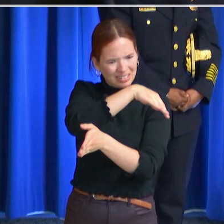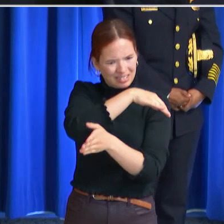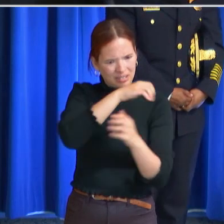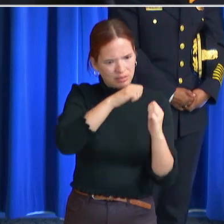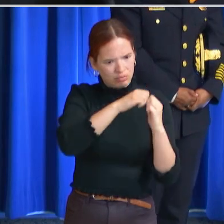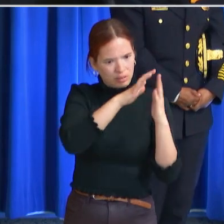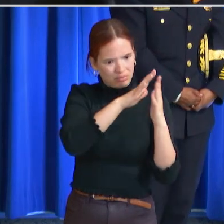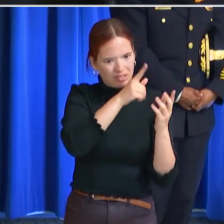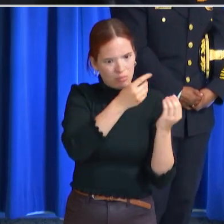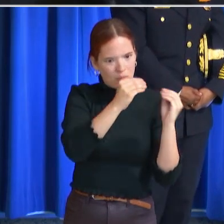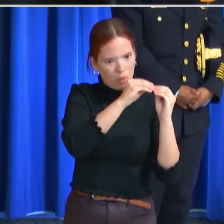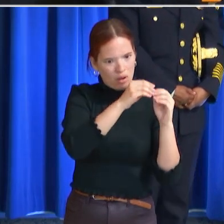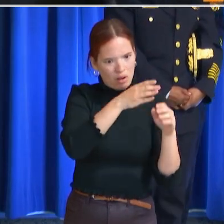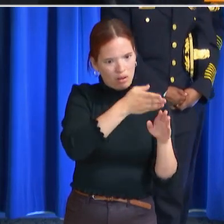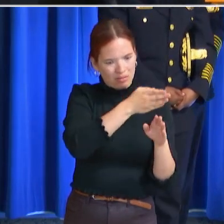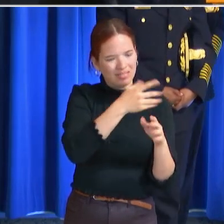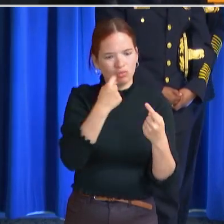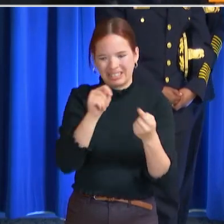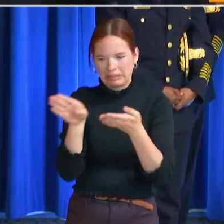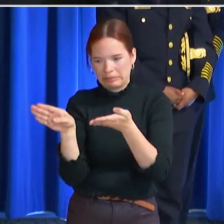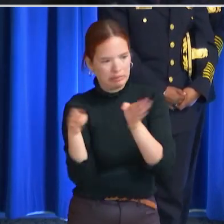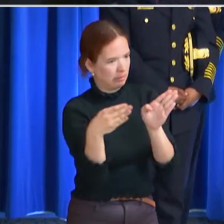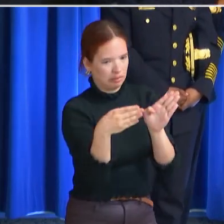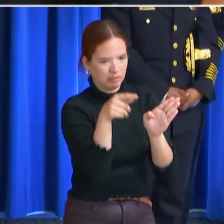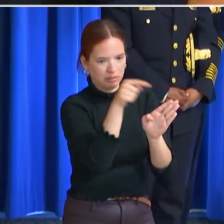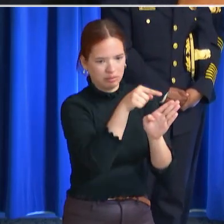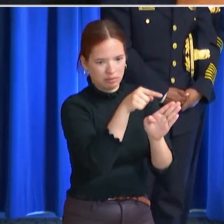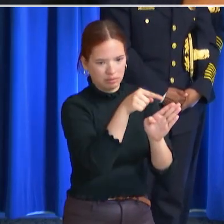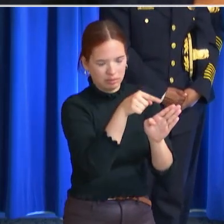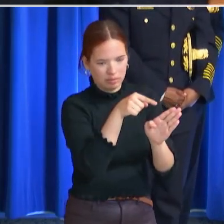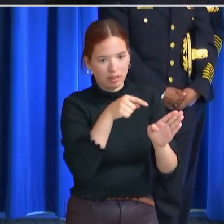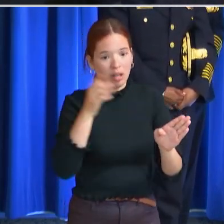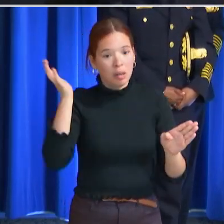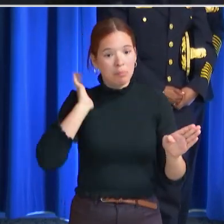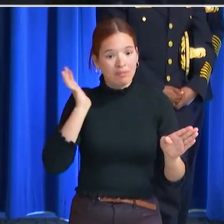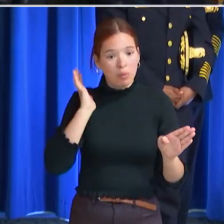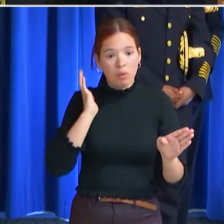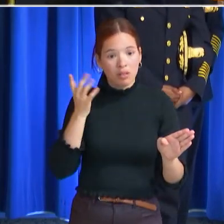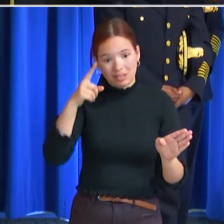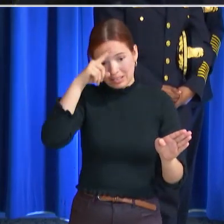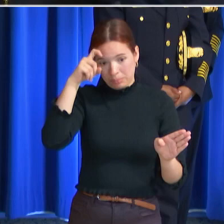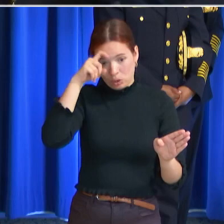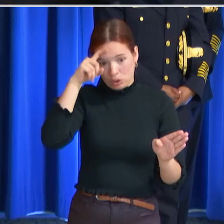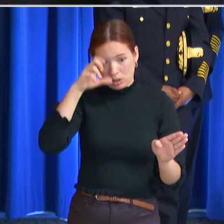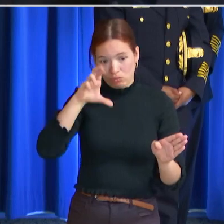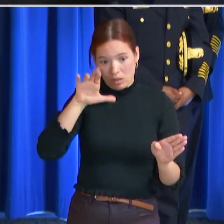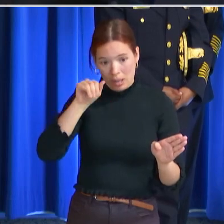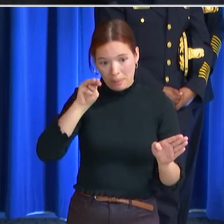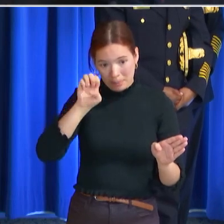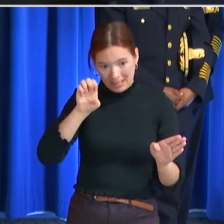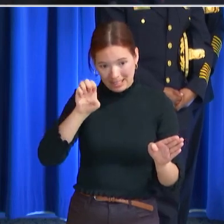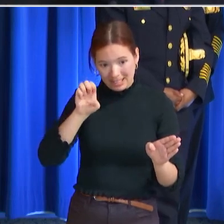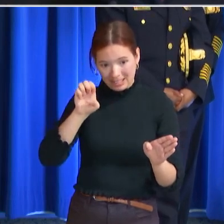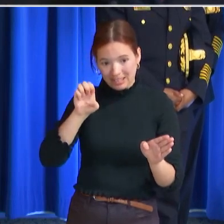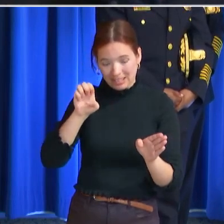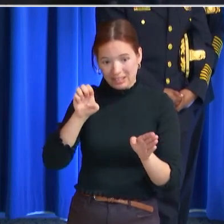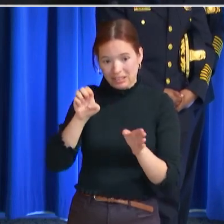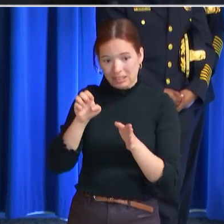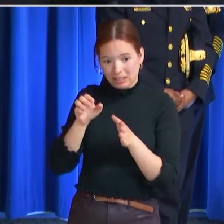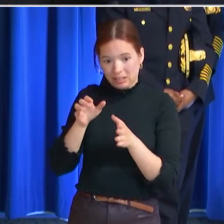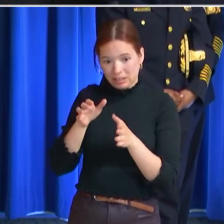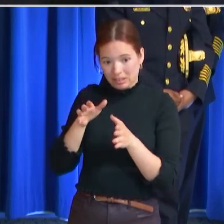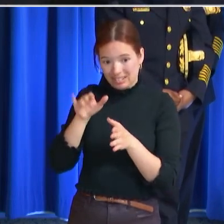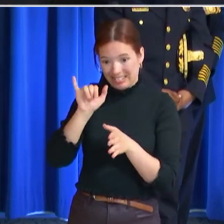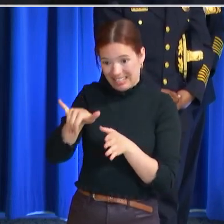adjusted in terms of the area that we focused on. And what we did in the past with like Summer Crime Initiative, we would have this area, 1400 block